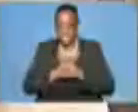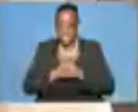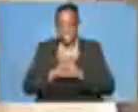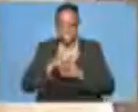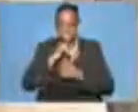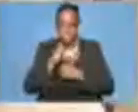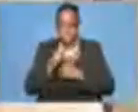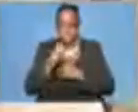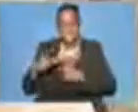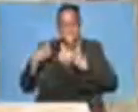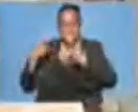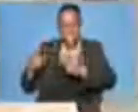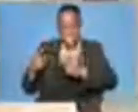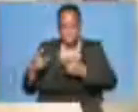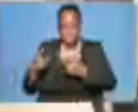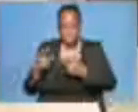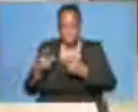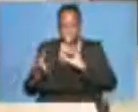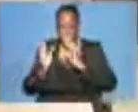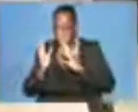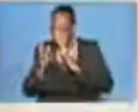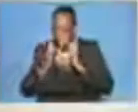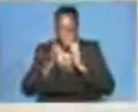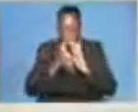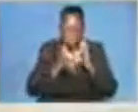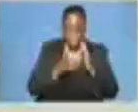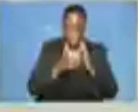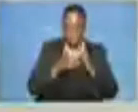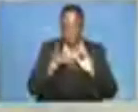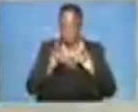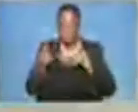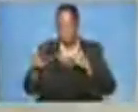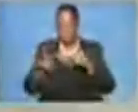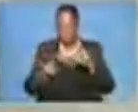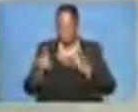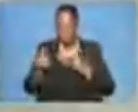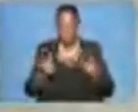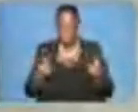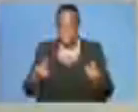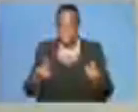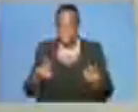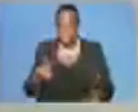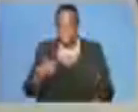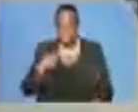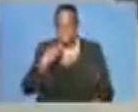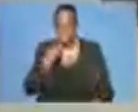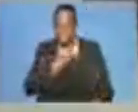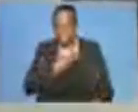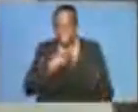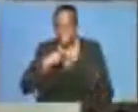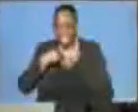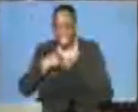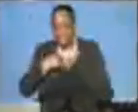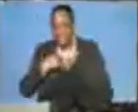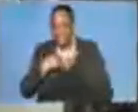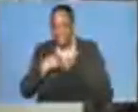allowed to transit and talk to tourists as they come out of the park. We have on the